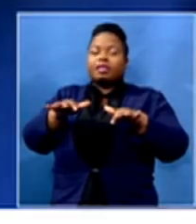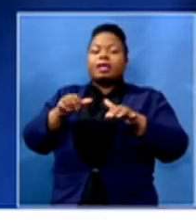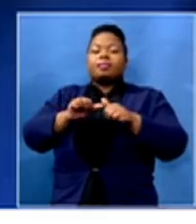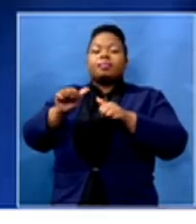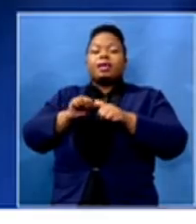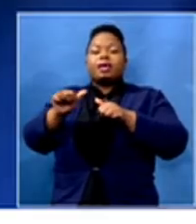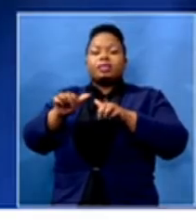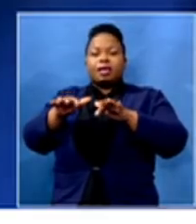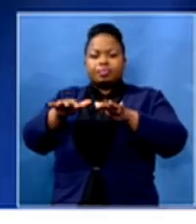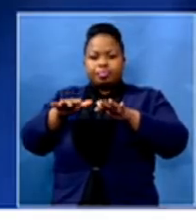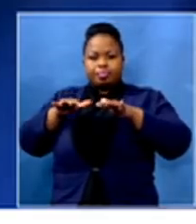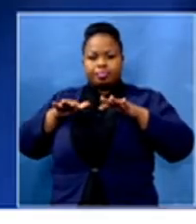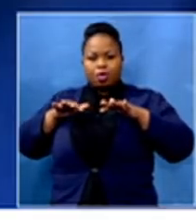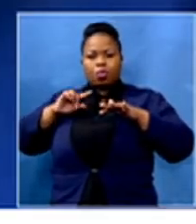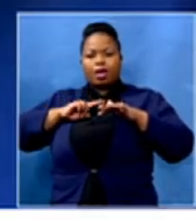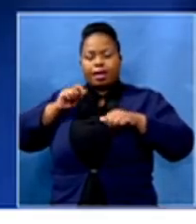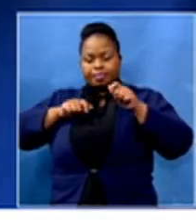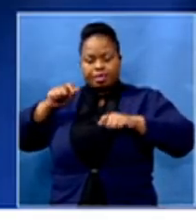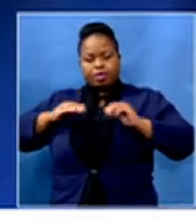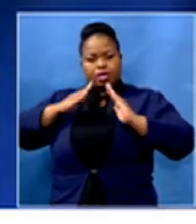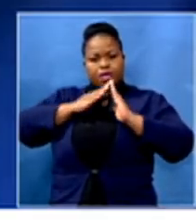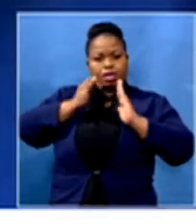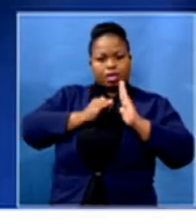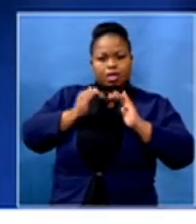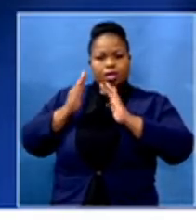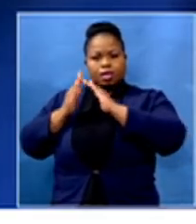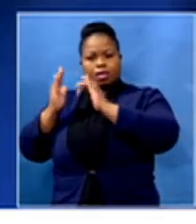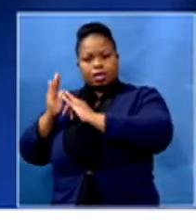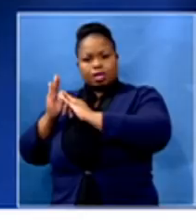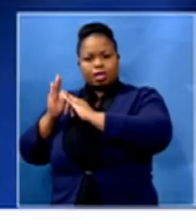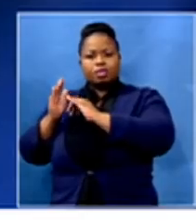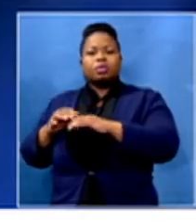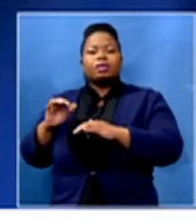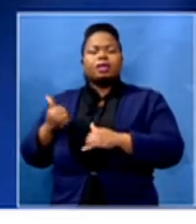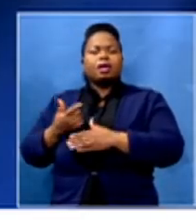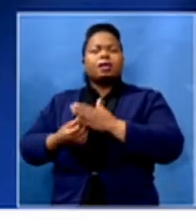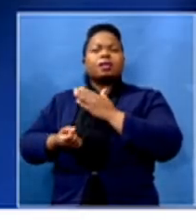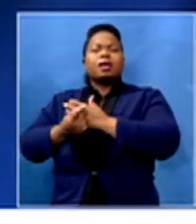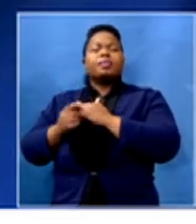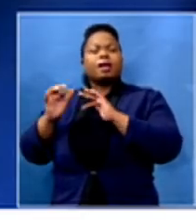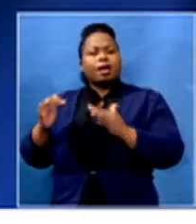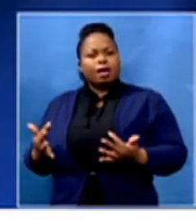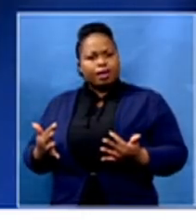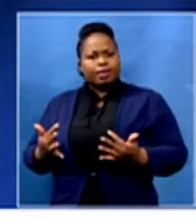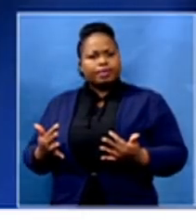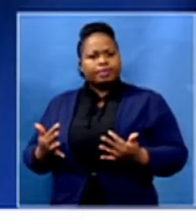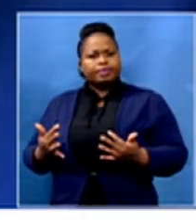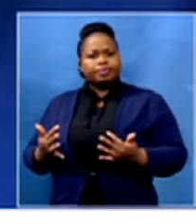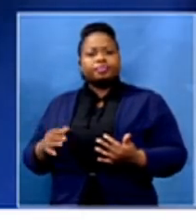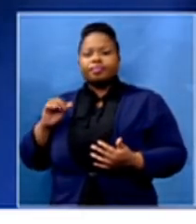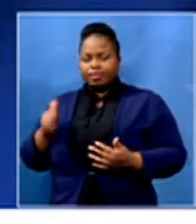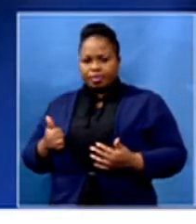people stopped moving for that period. And when they did so, it actually had an effect